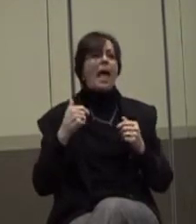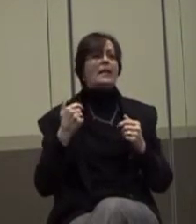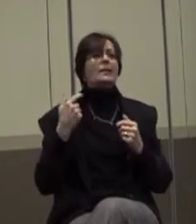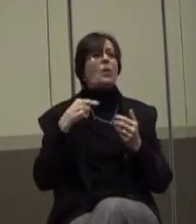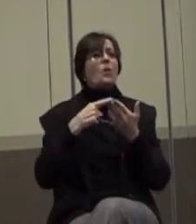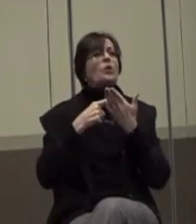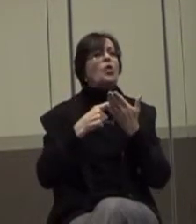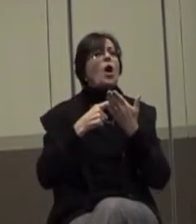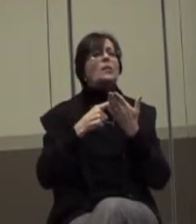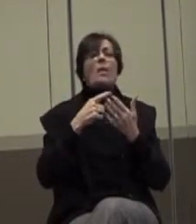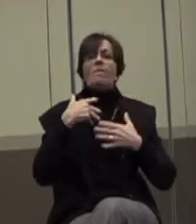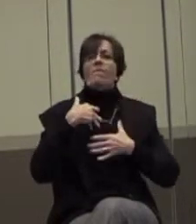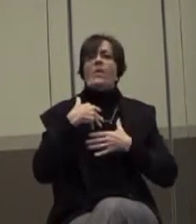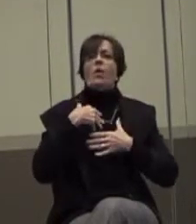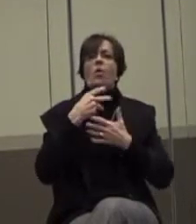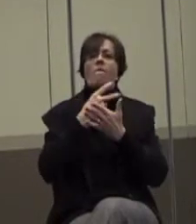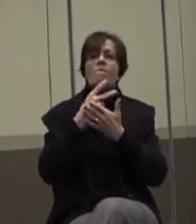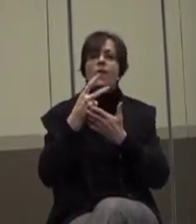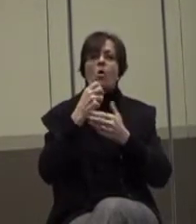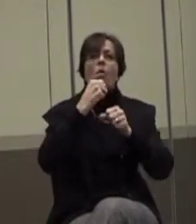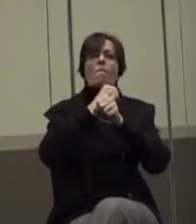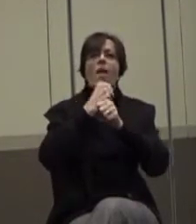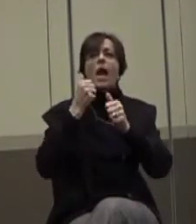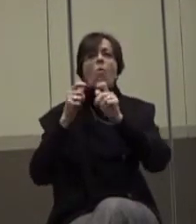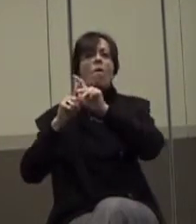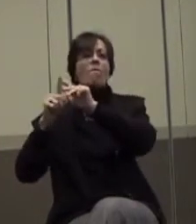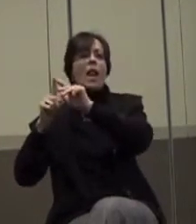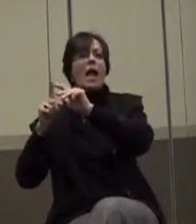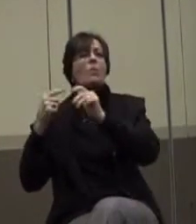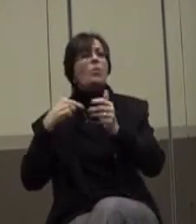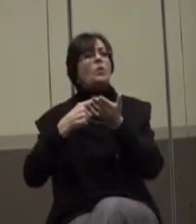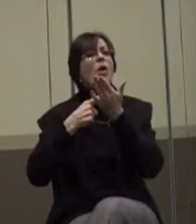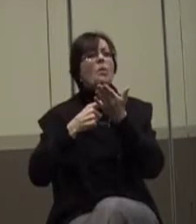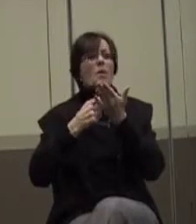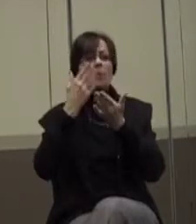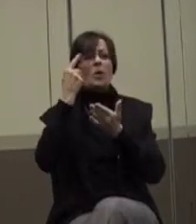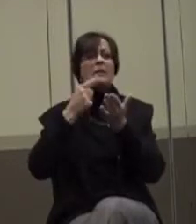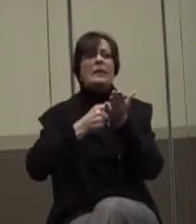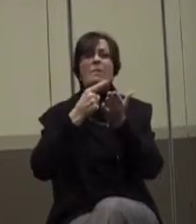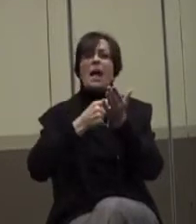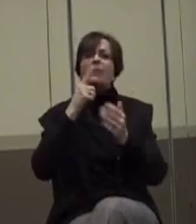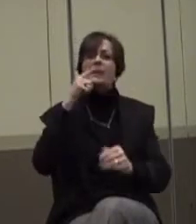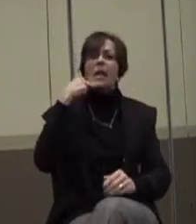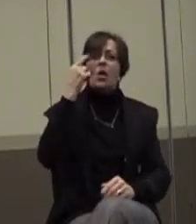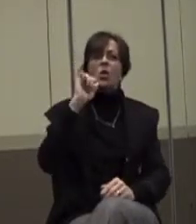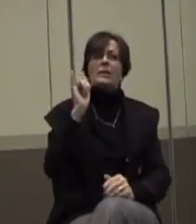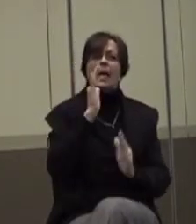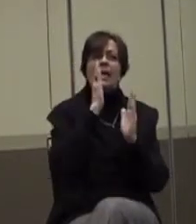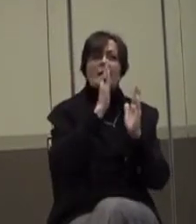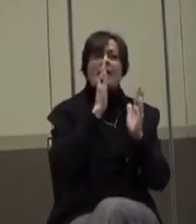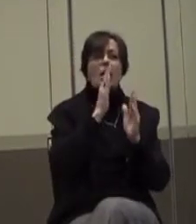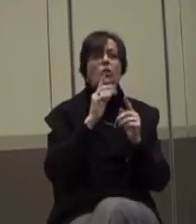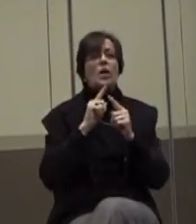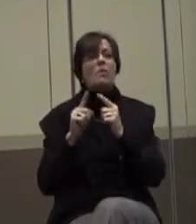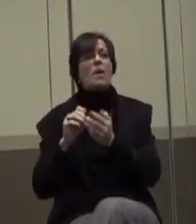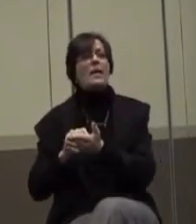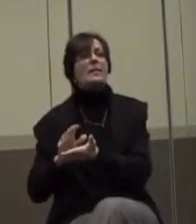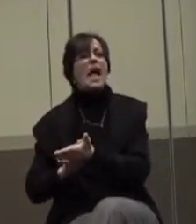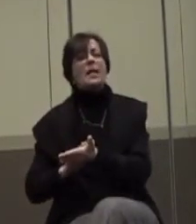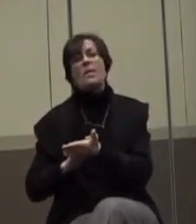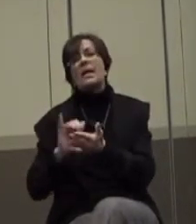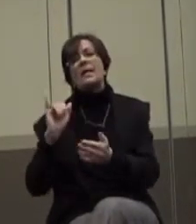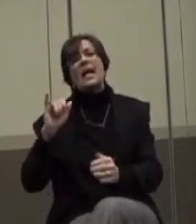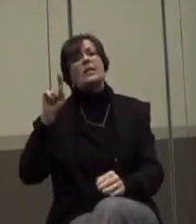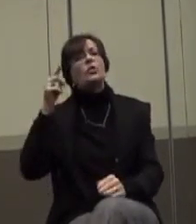we were talking about fear of failure and fight or flight, and we talked about the fact that sometimes it looks like attention and that a document is a